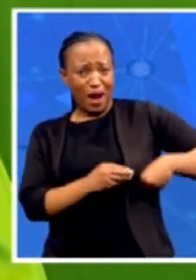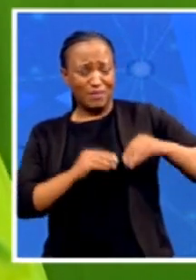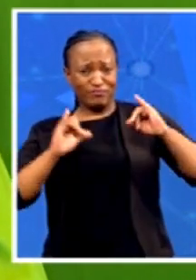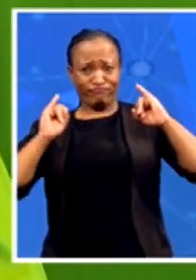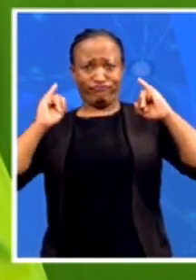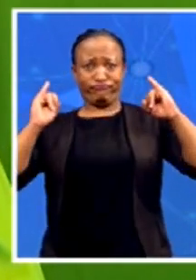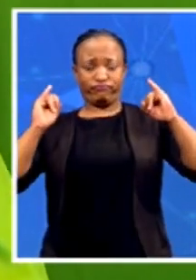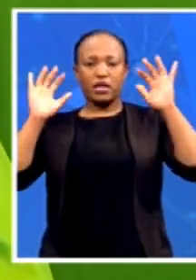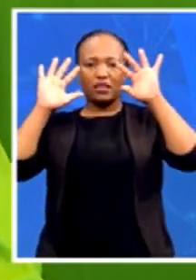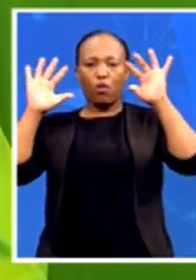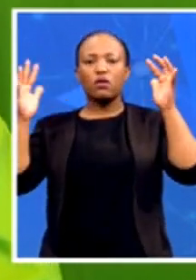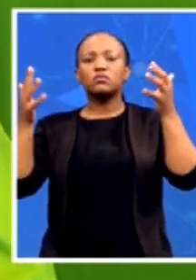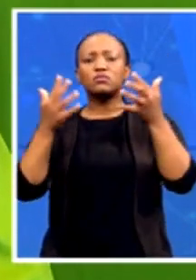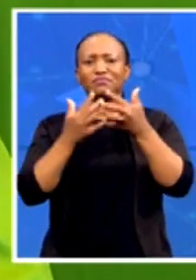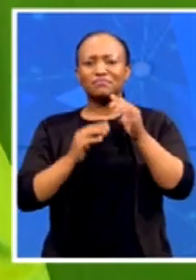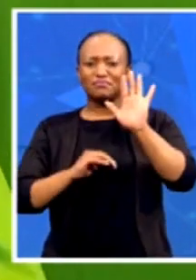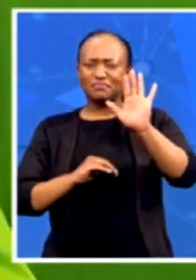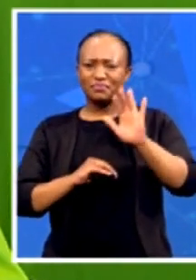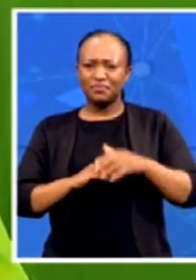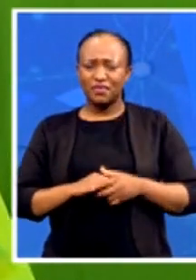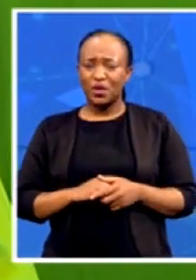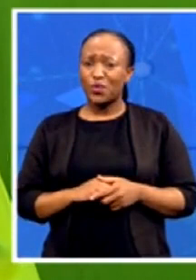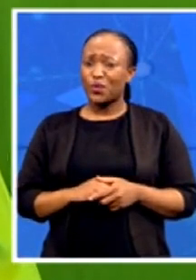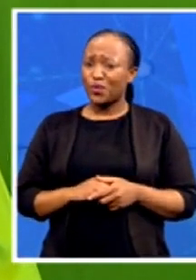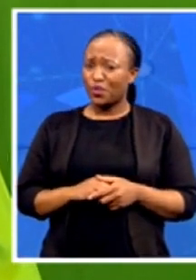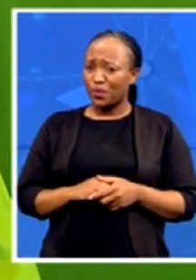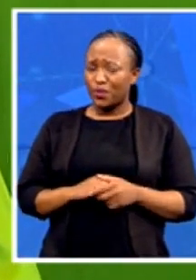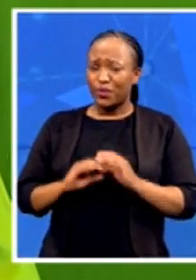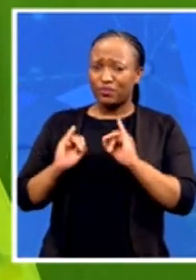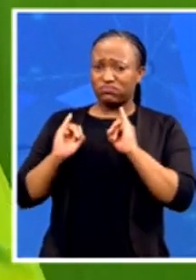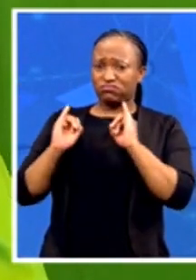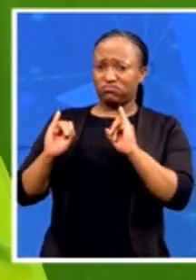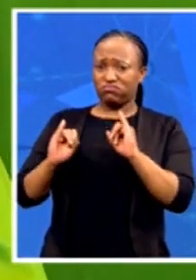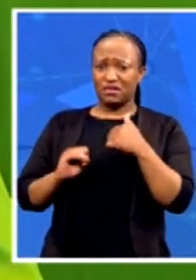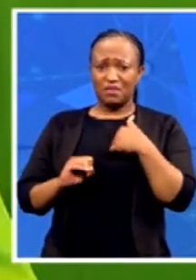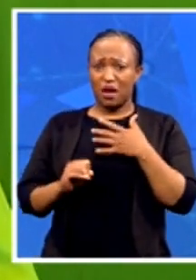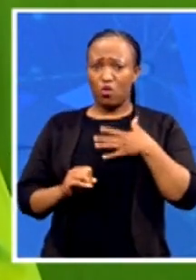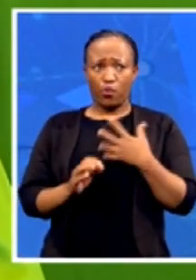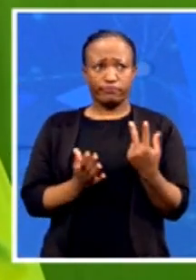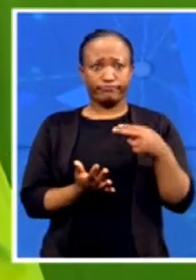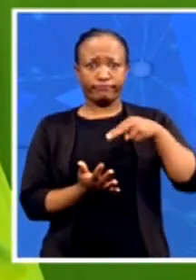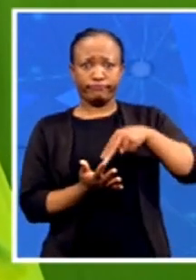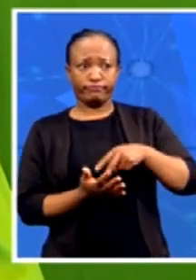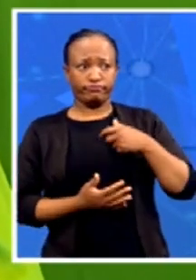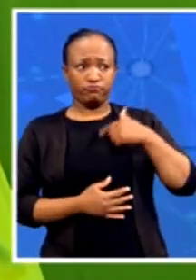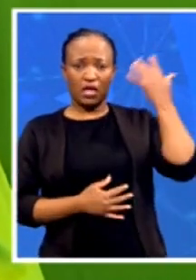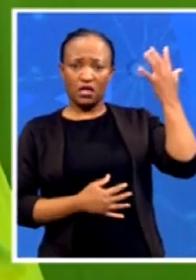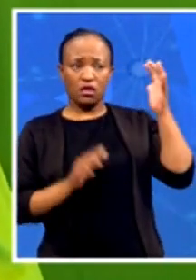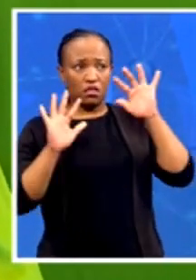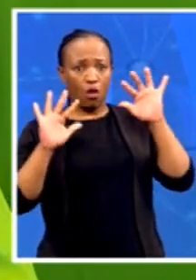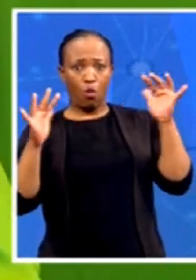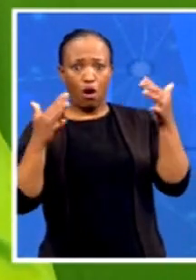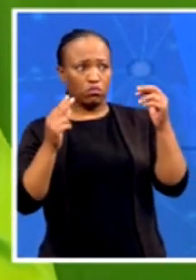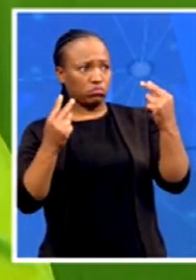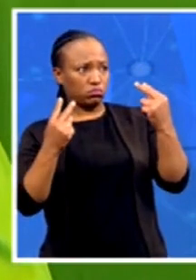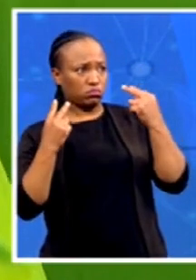me. I don't want to stand in front of the world to be regarded as a thief.